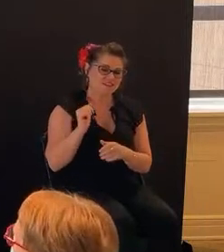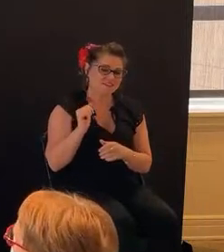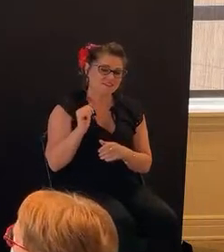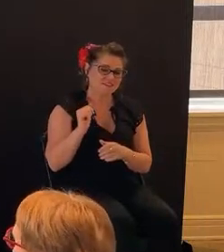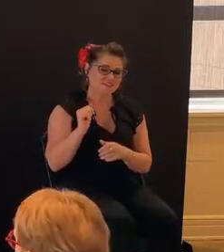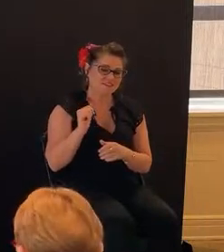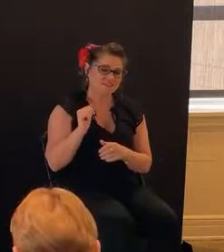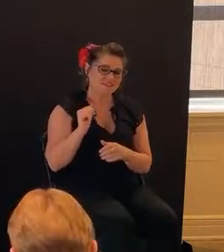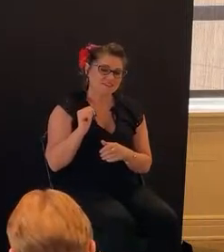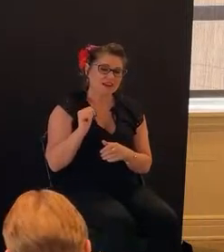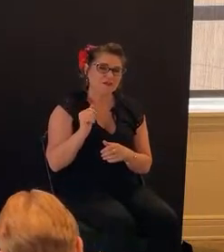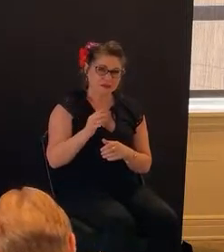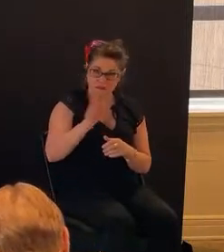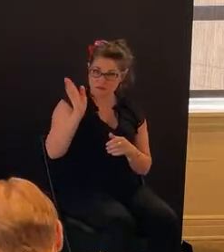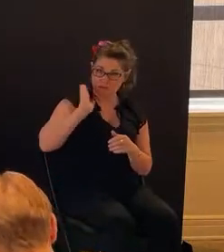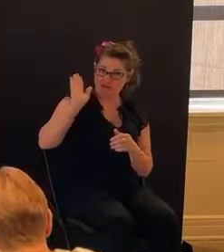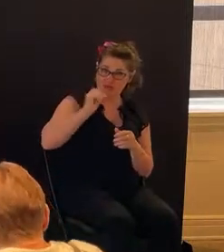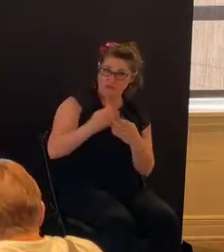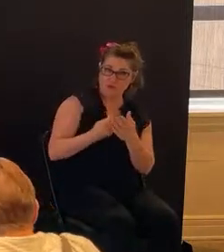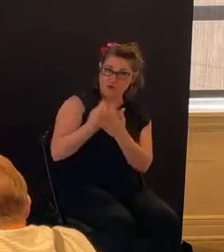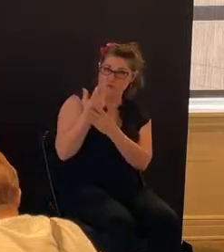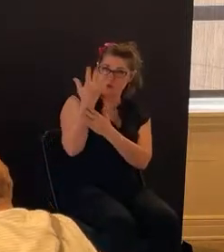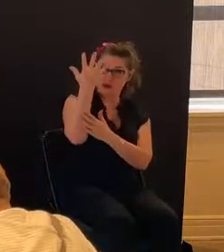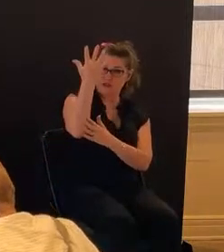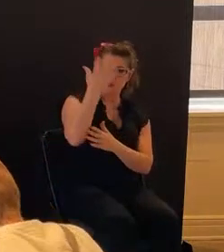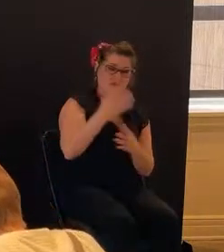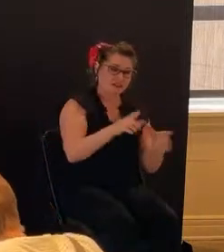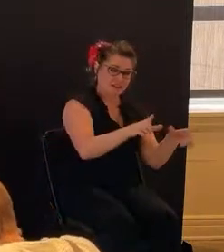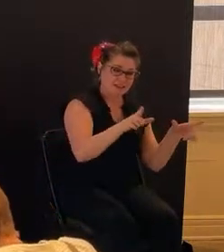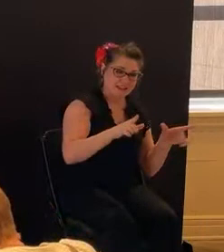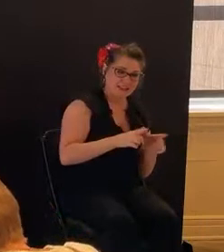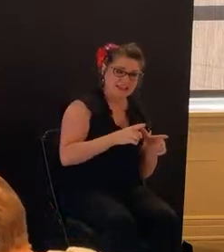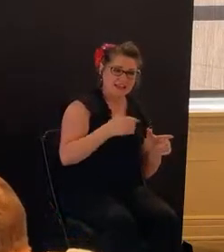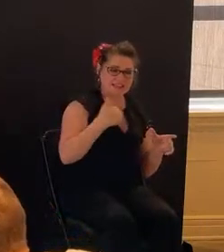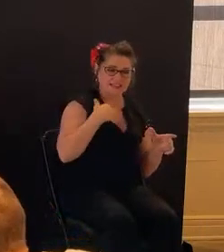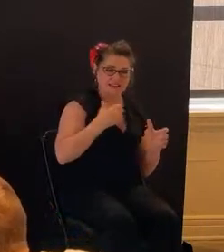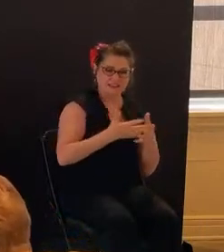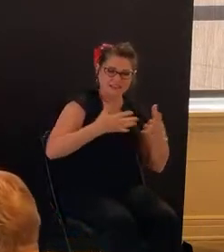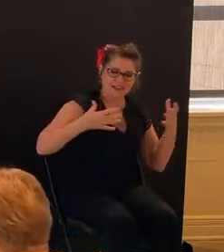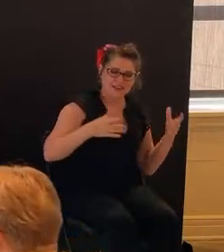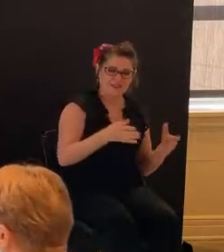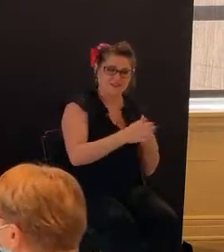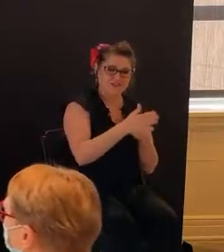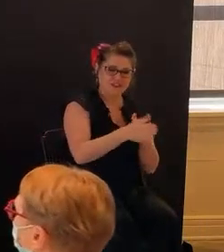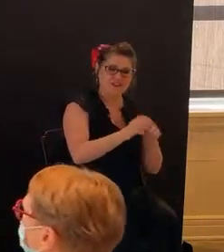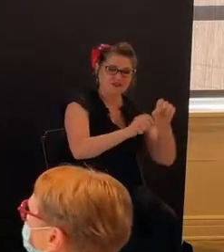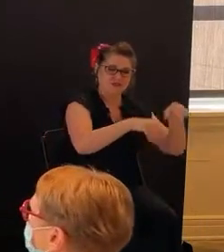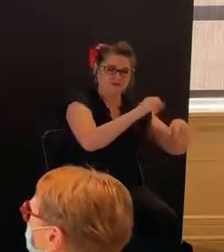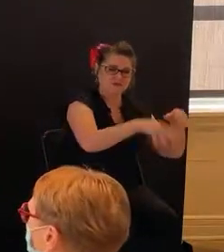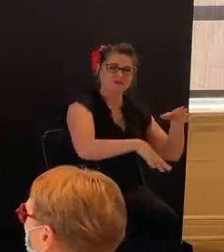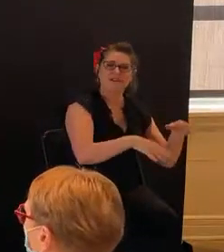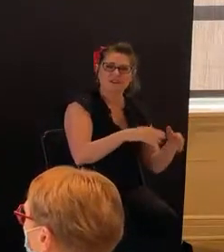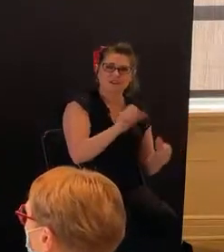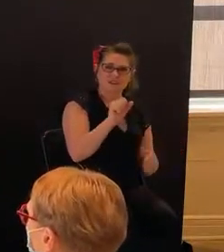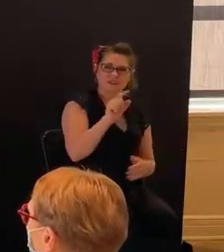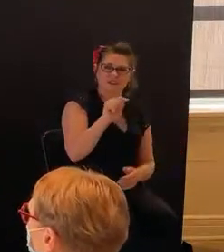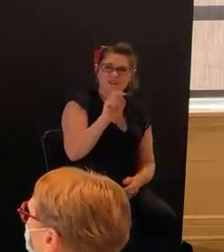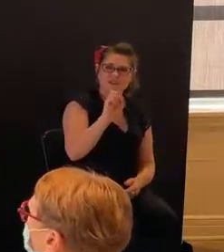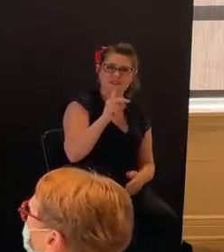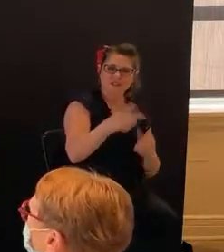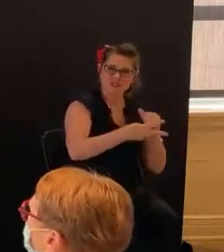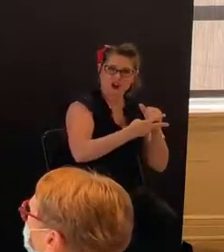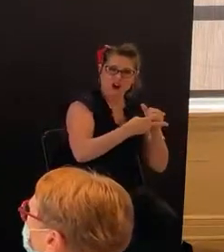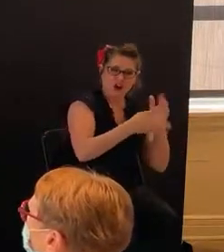The lakes had been stocked before the eruption. The eruption cleared the lakes out because the Spirit Lake especially became